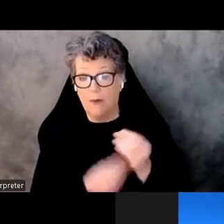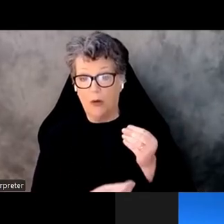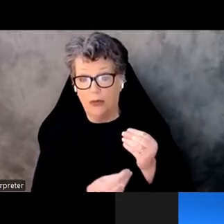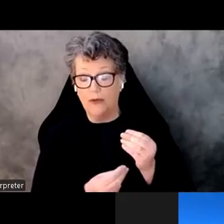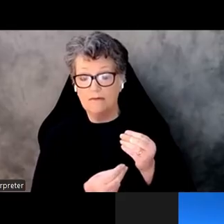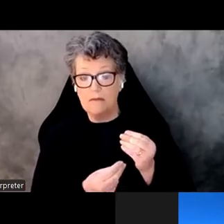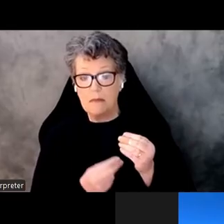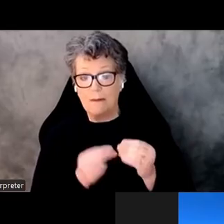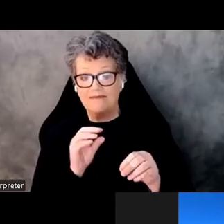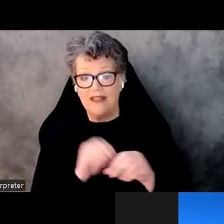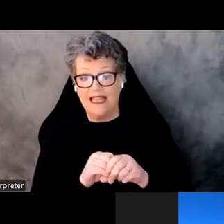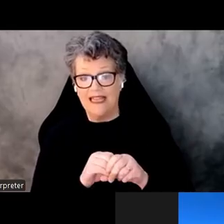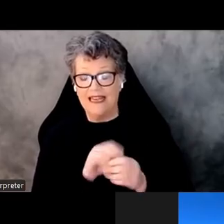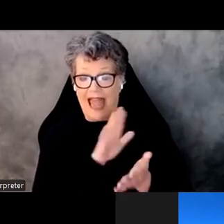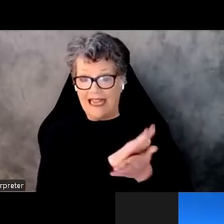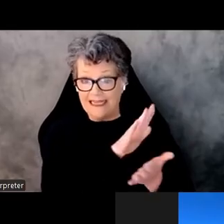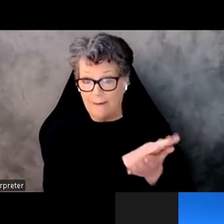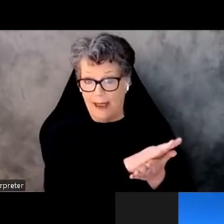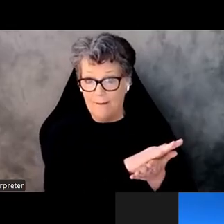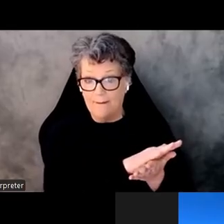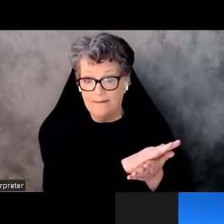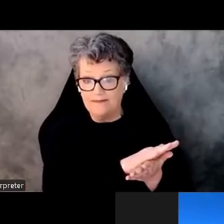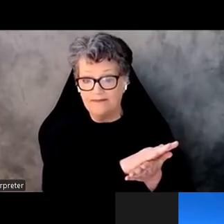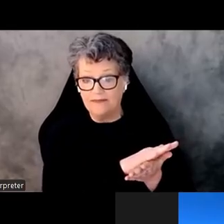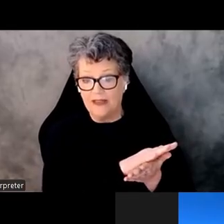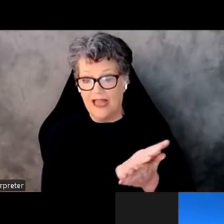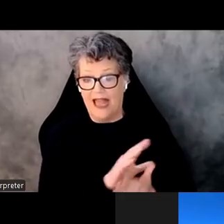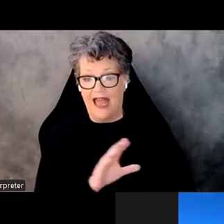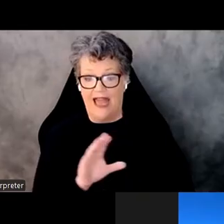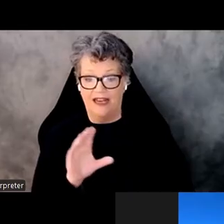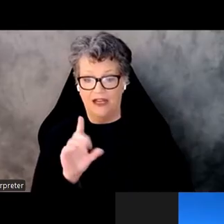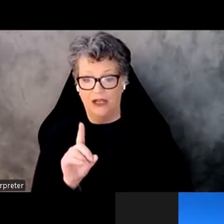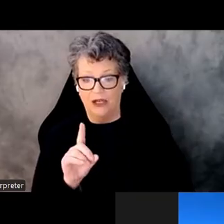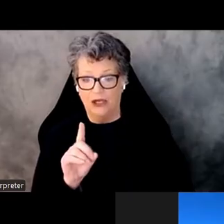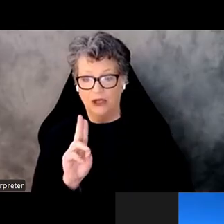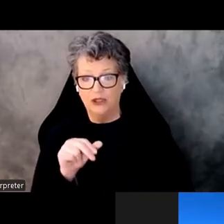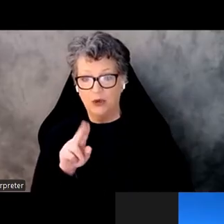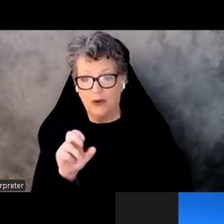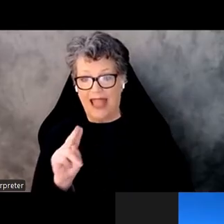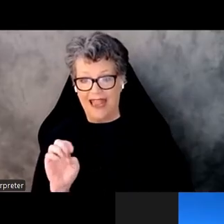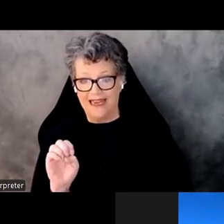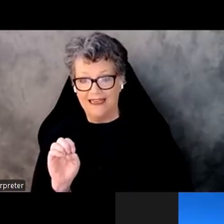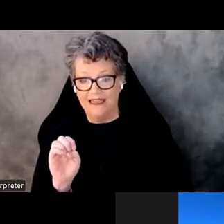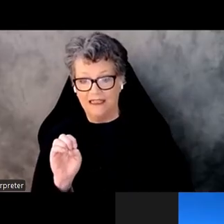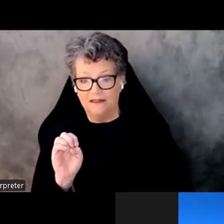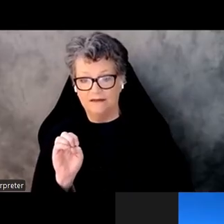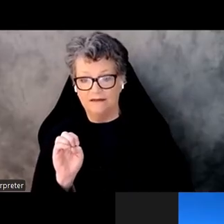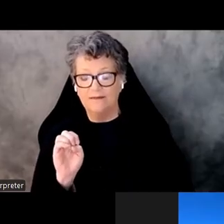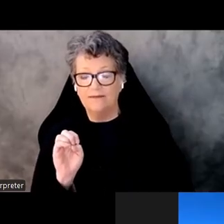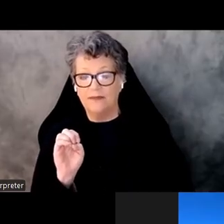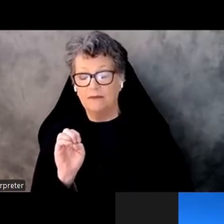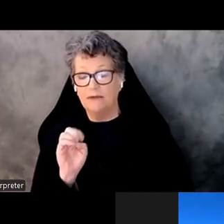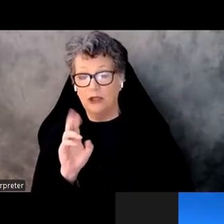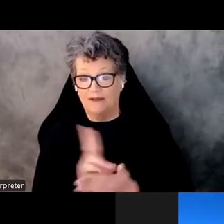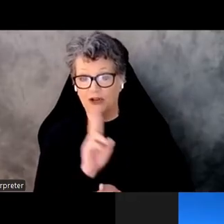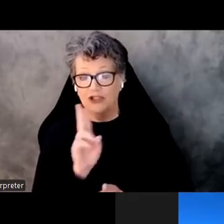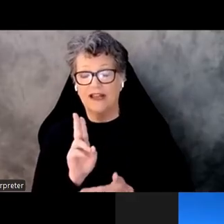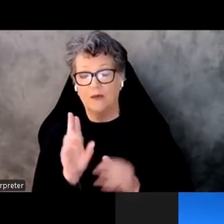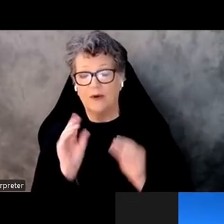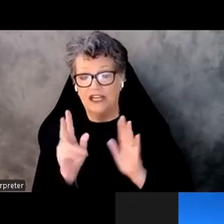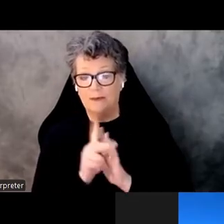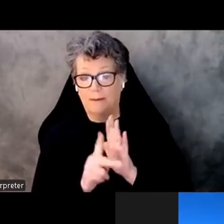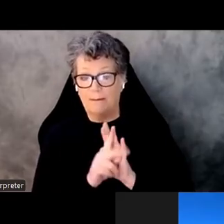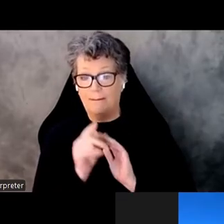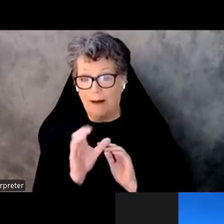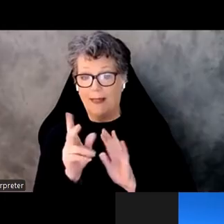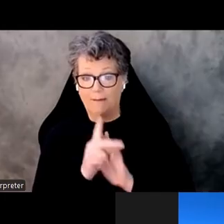in academe at Duquesne University, where I teach public policy, talk about a lot